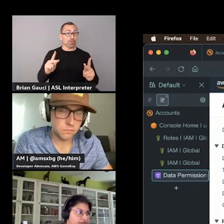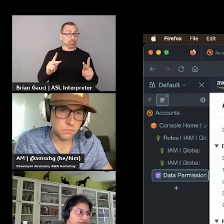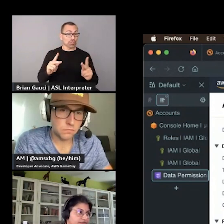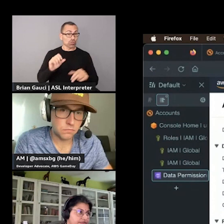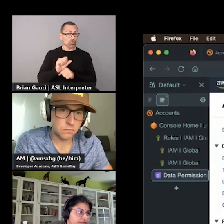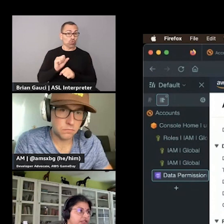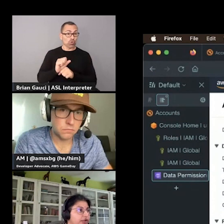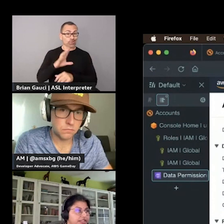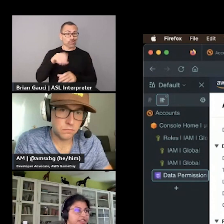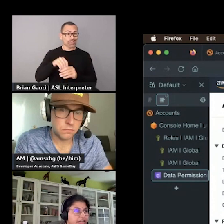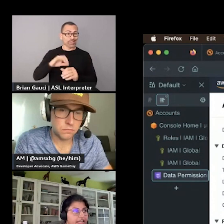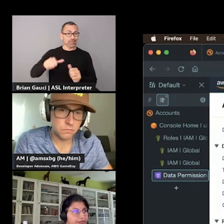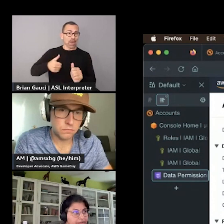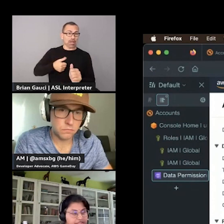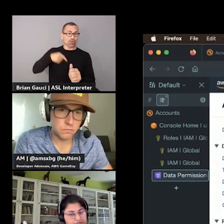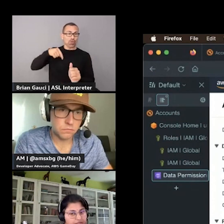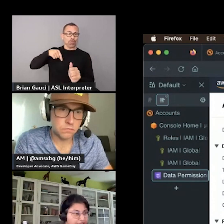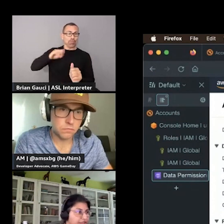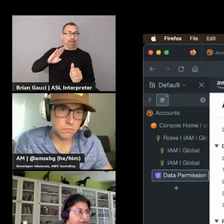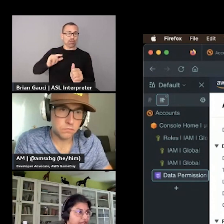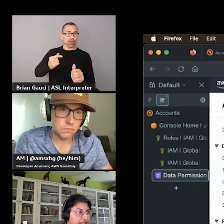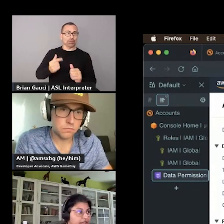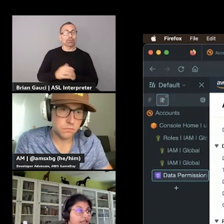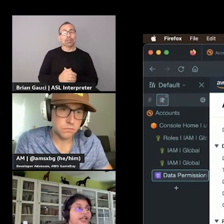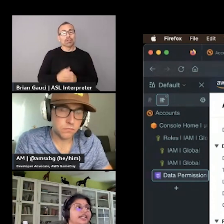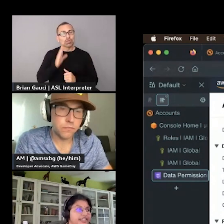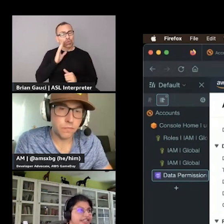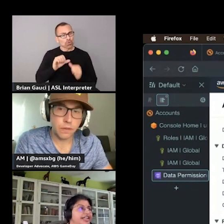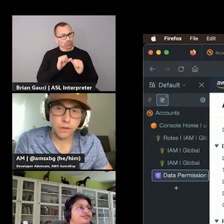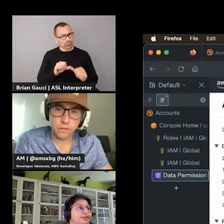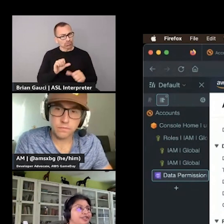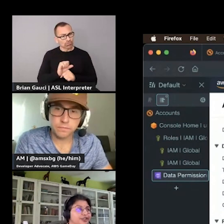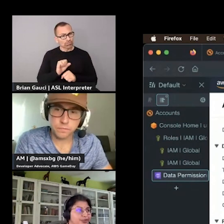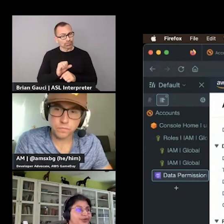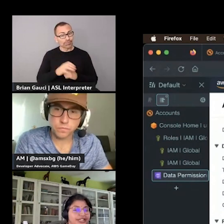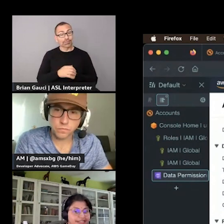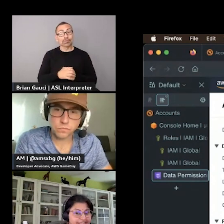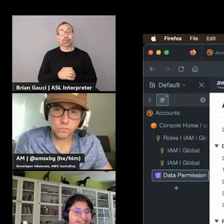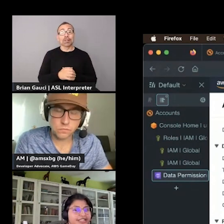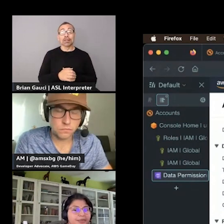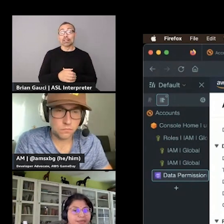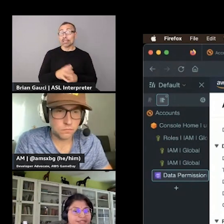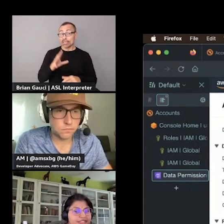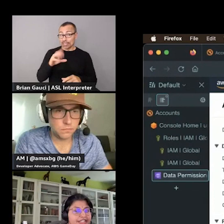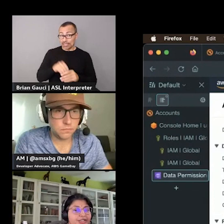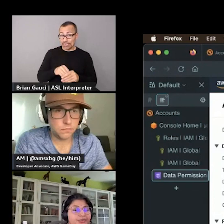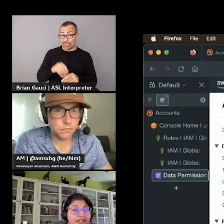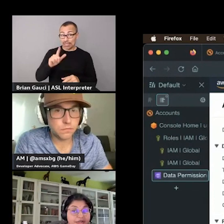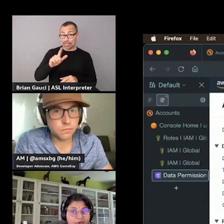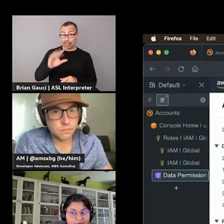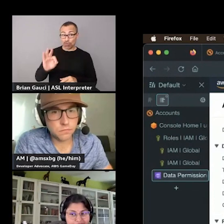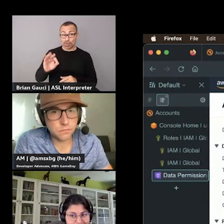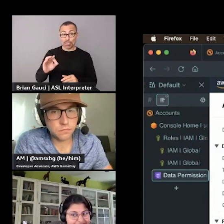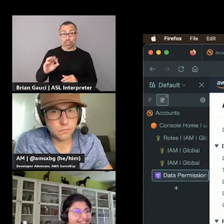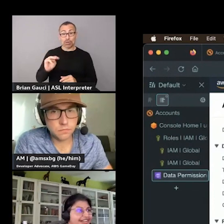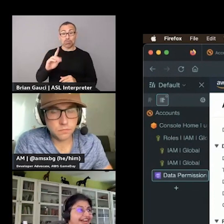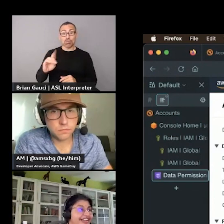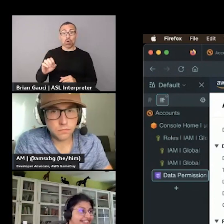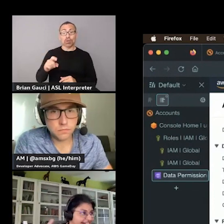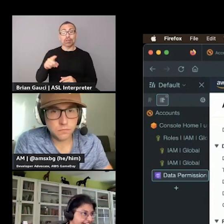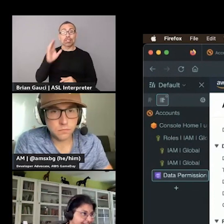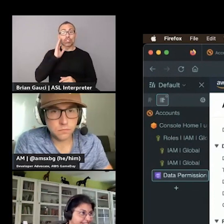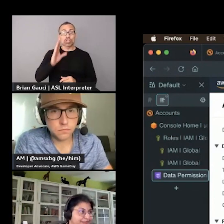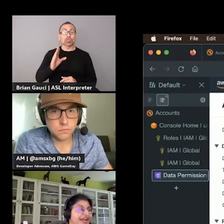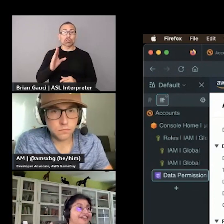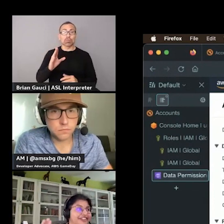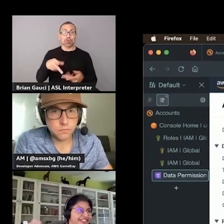background. Your existing IAM permissions will continue working. In the lake formation mode, this is the permission that you will revoke in